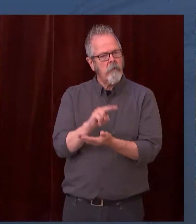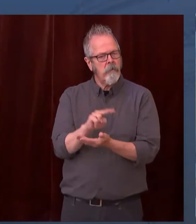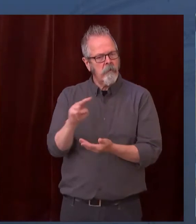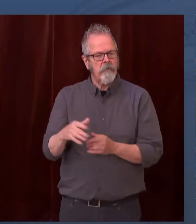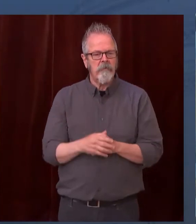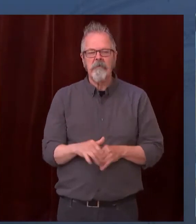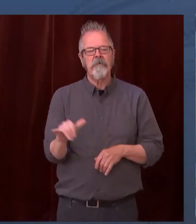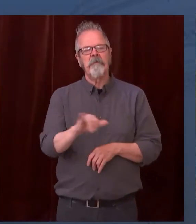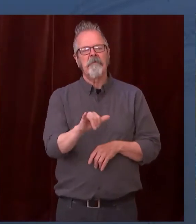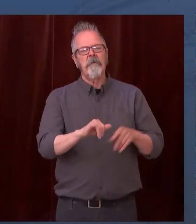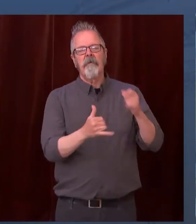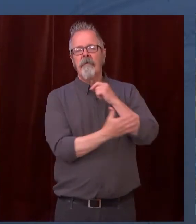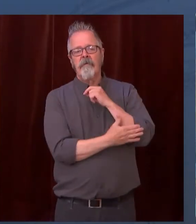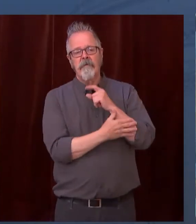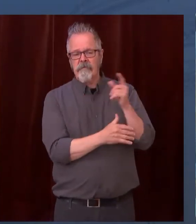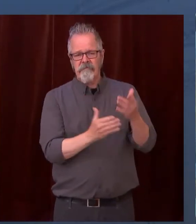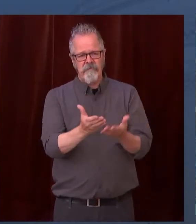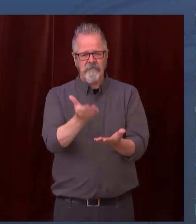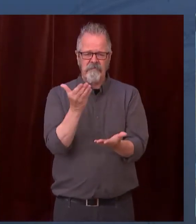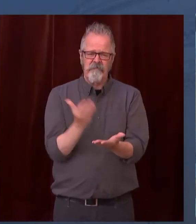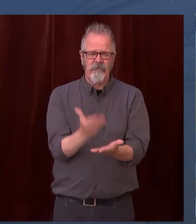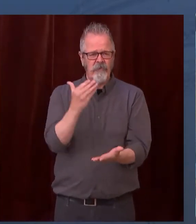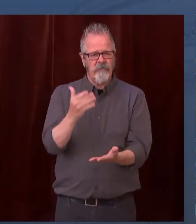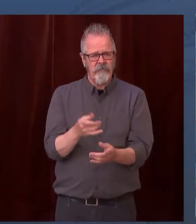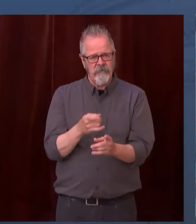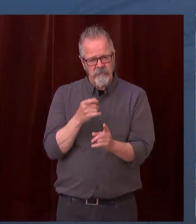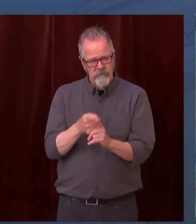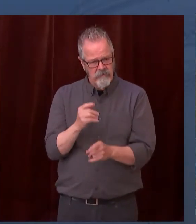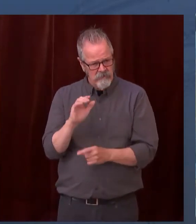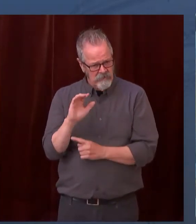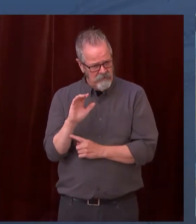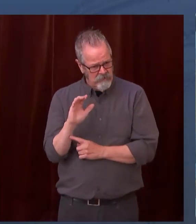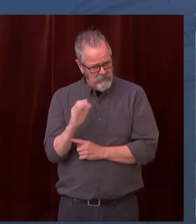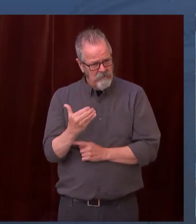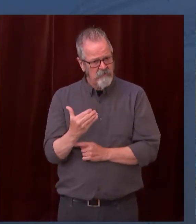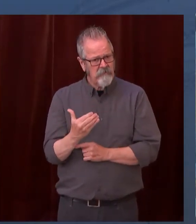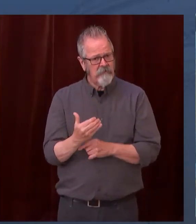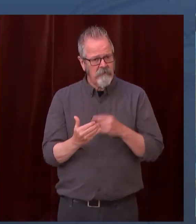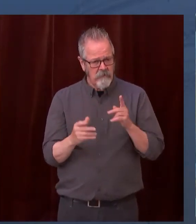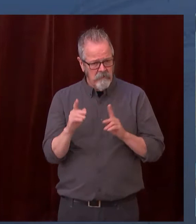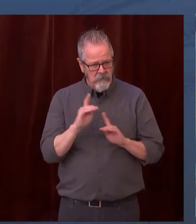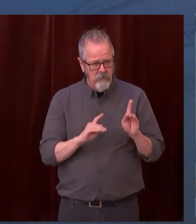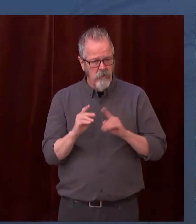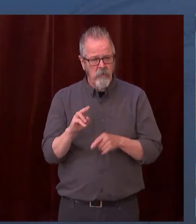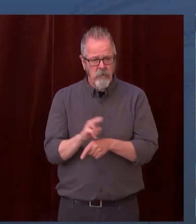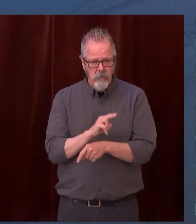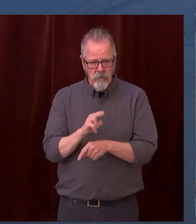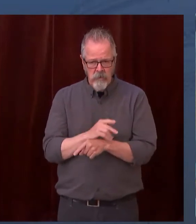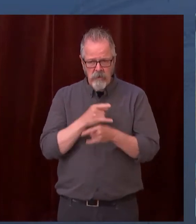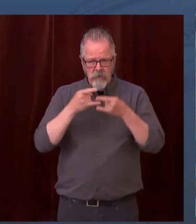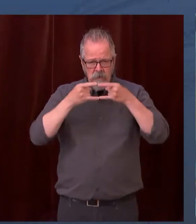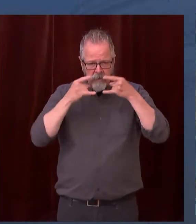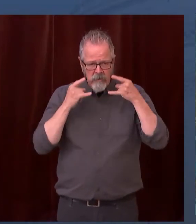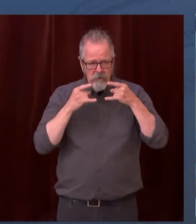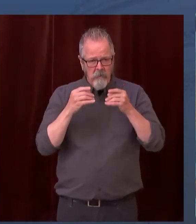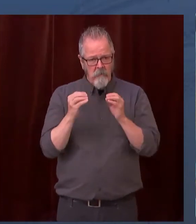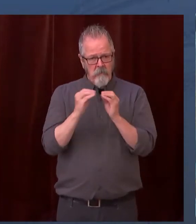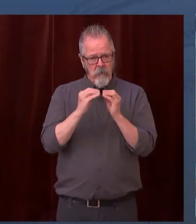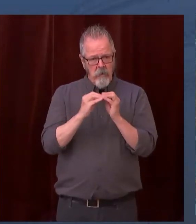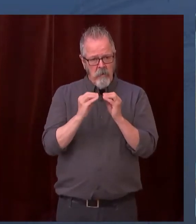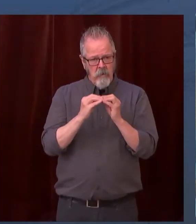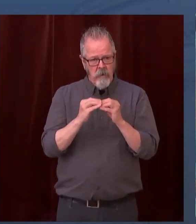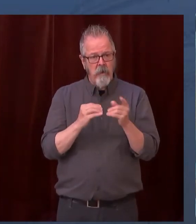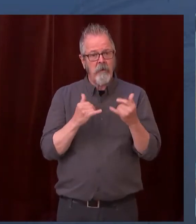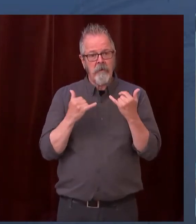data are preliminary there, we have seen their rate of infections go down from 700 per 100,000 people